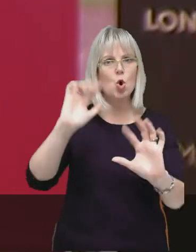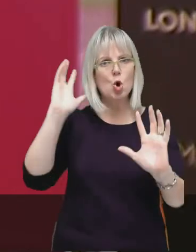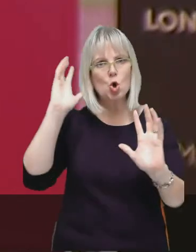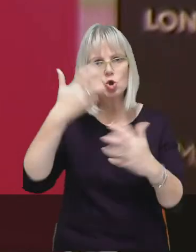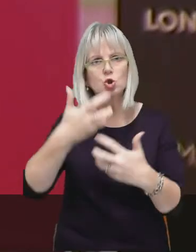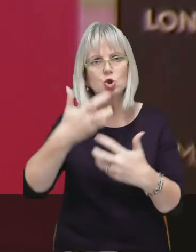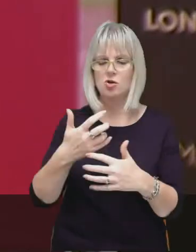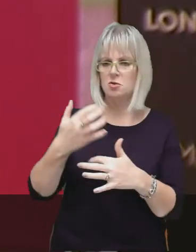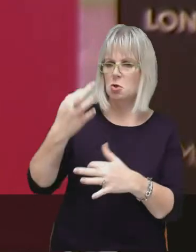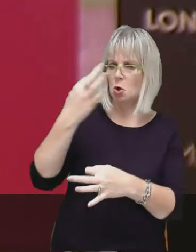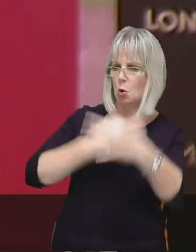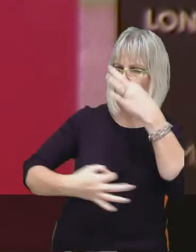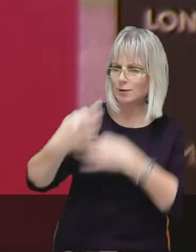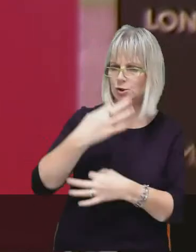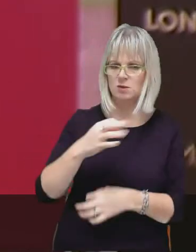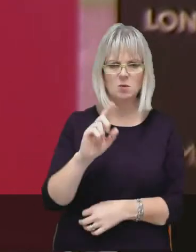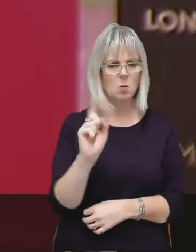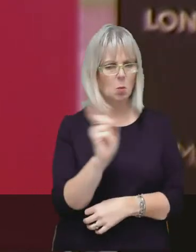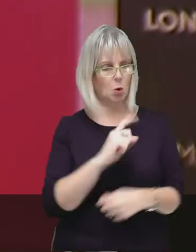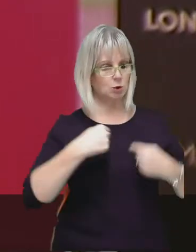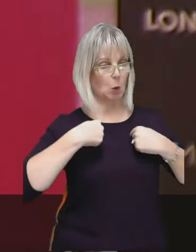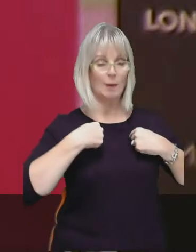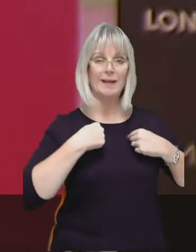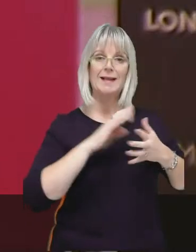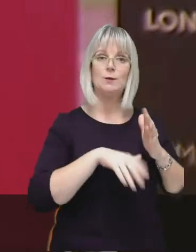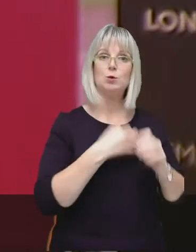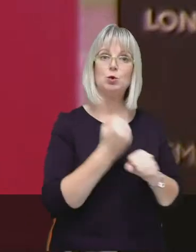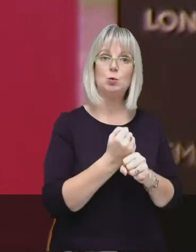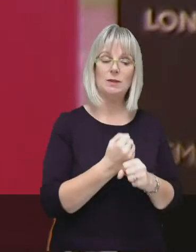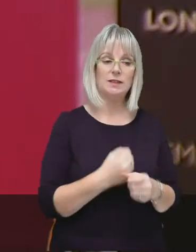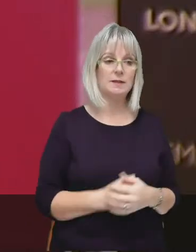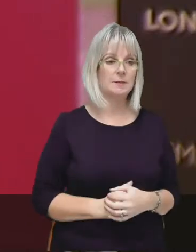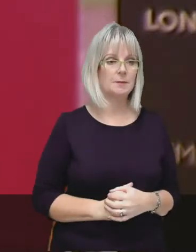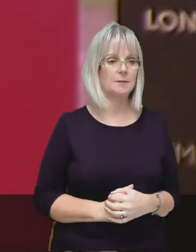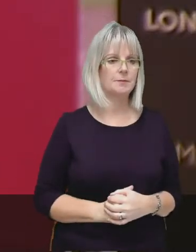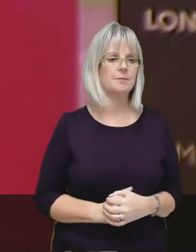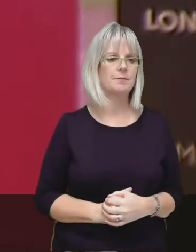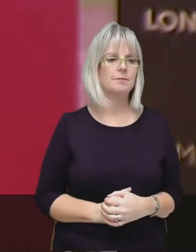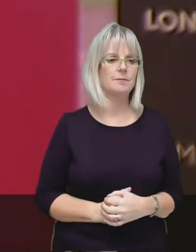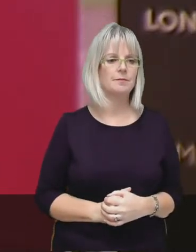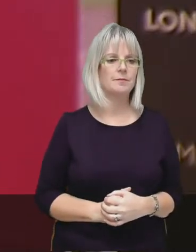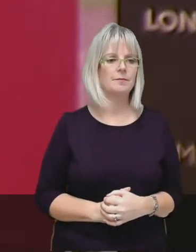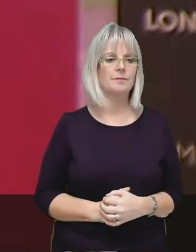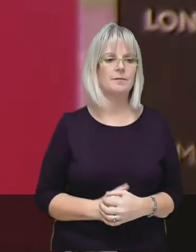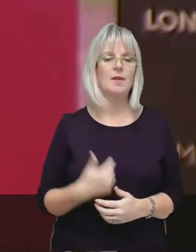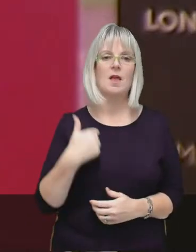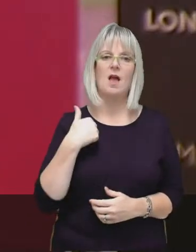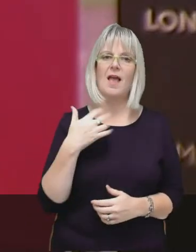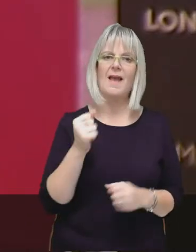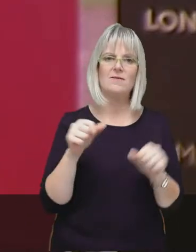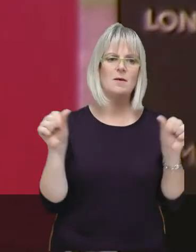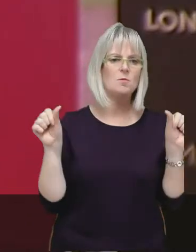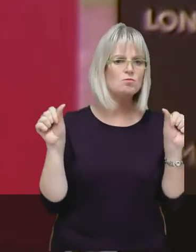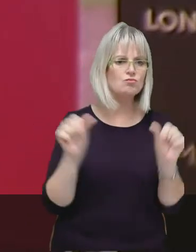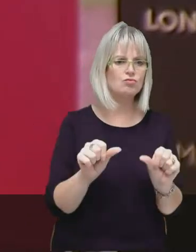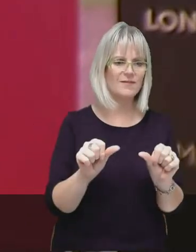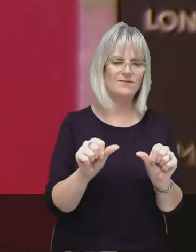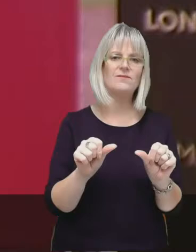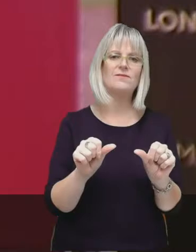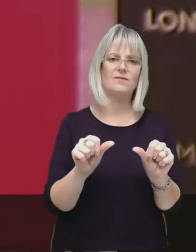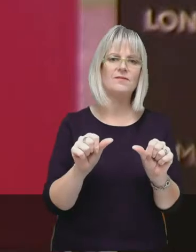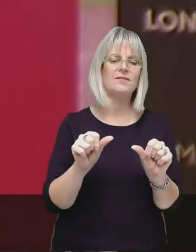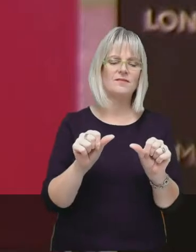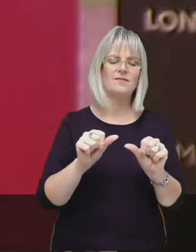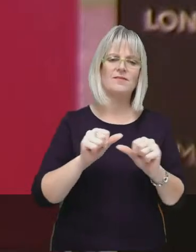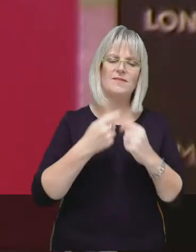and its people. I have a brief announcement before I introduce the London Assembly and the Mayor,